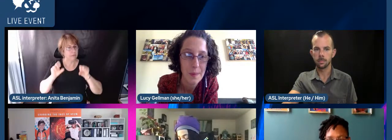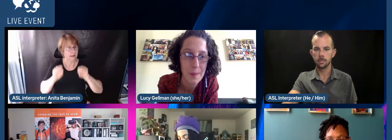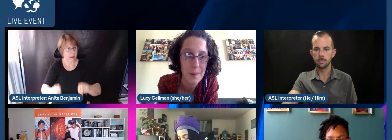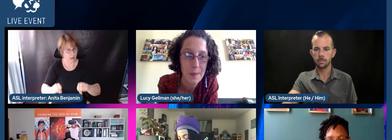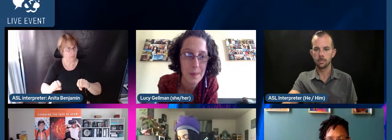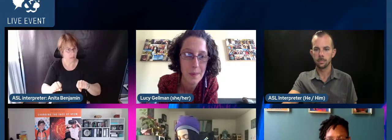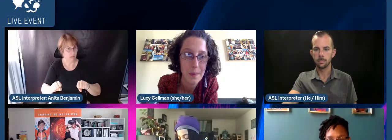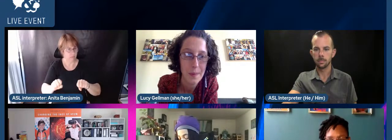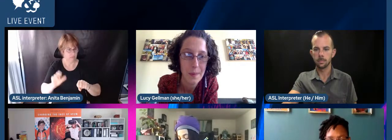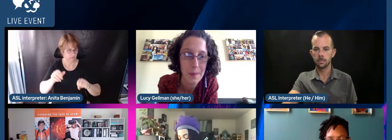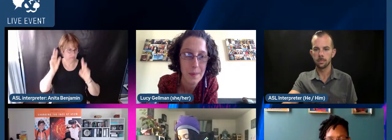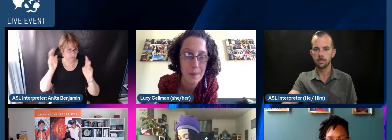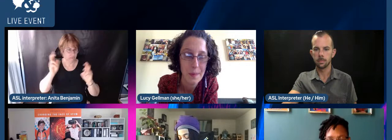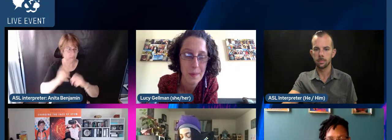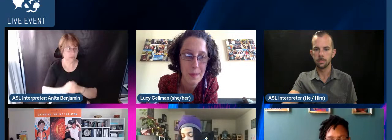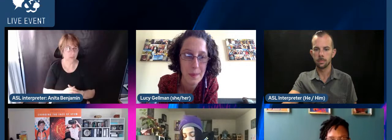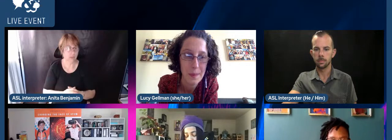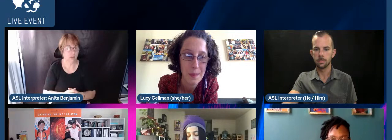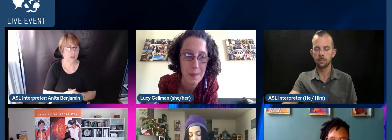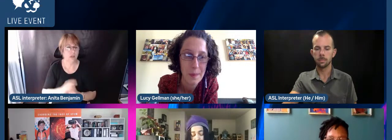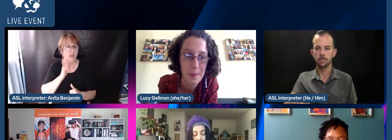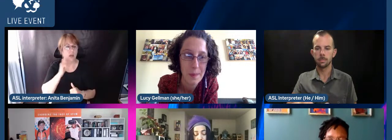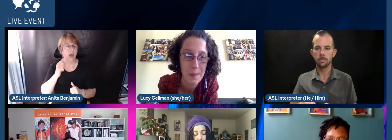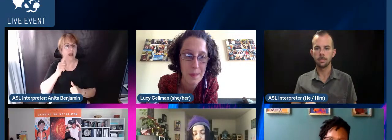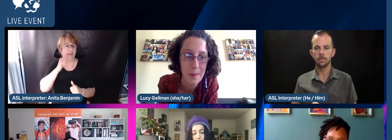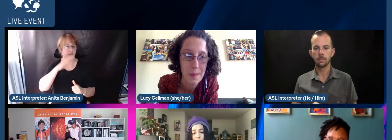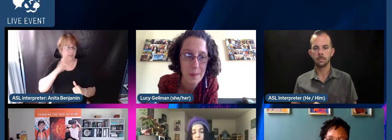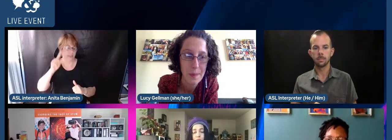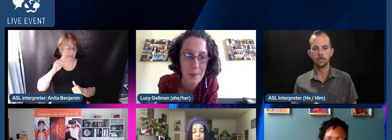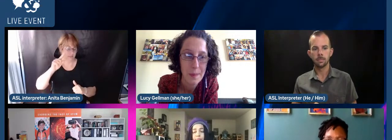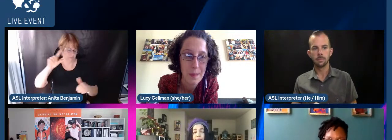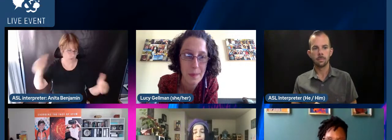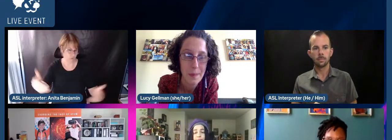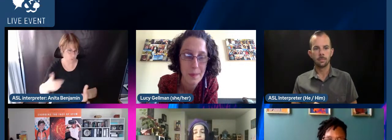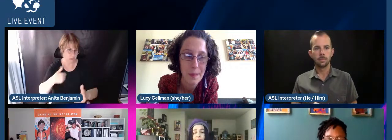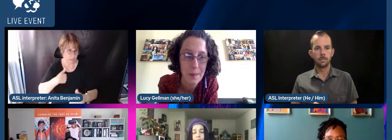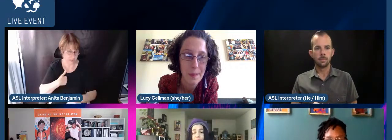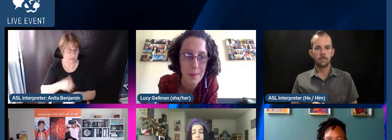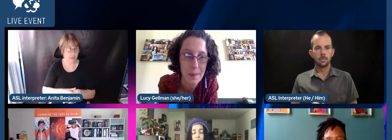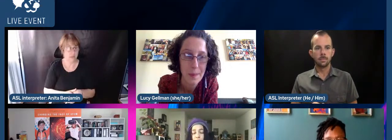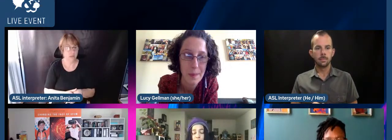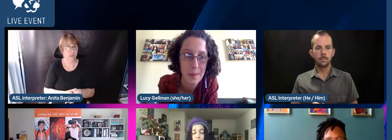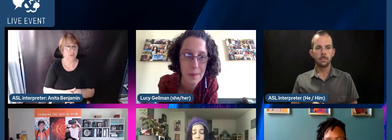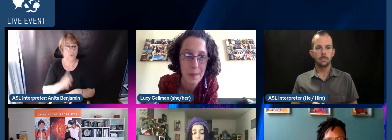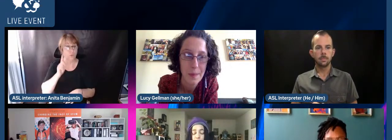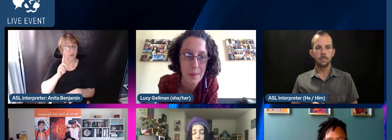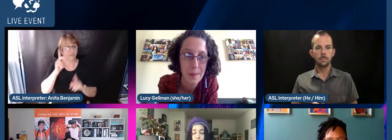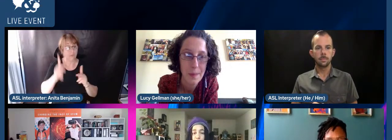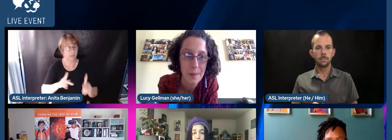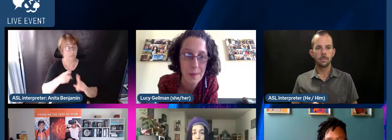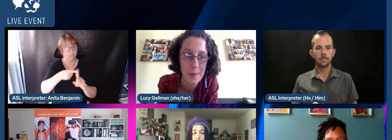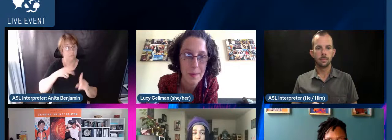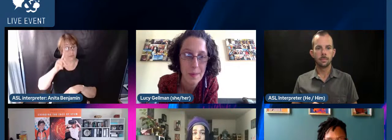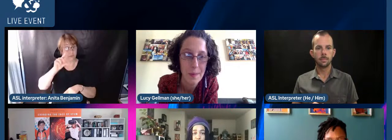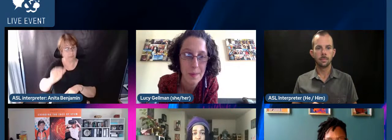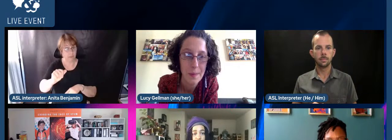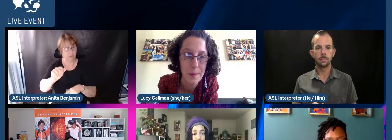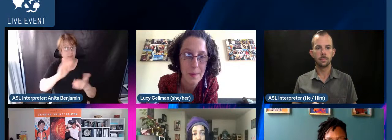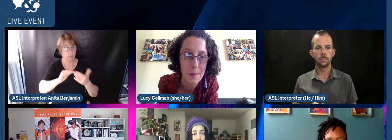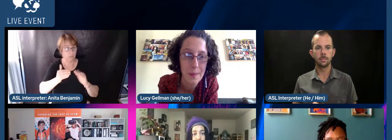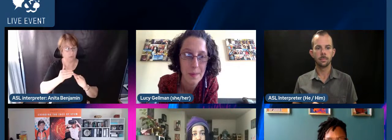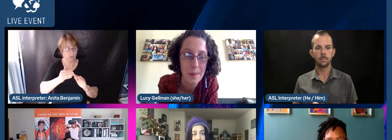got up and when they did the introduction. So one of the leaders in the disability community just got